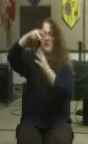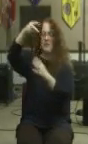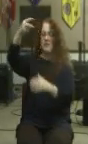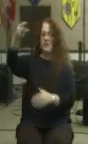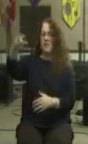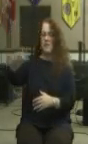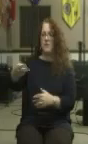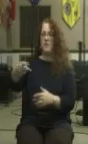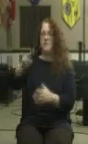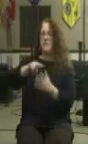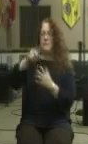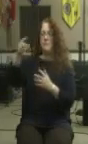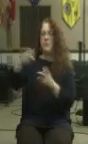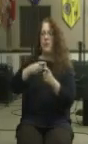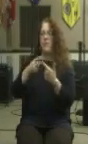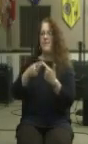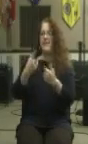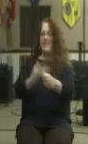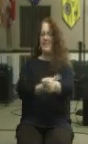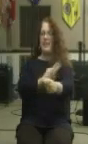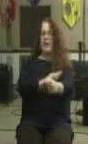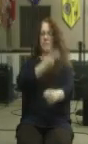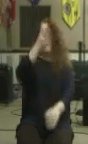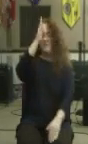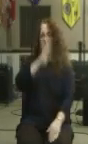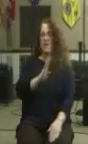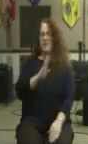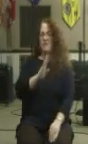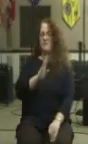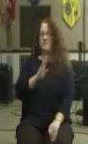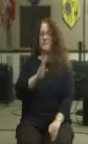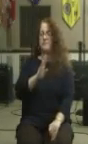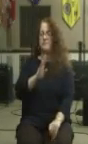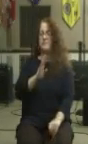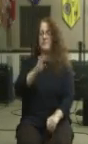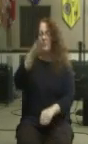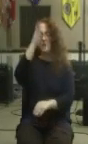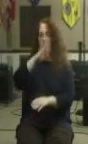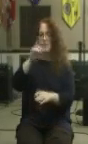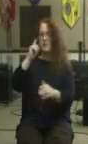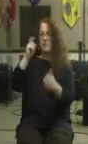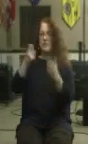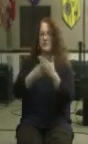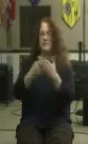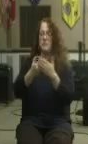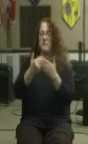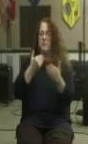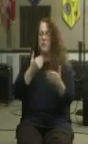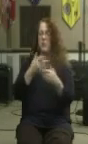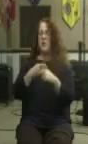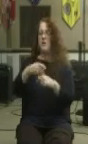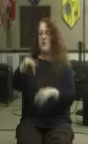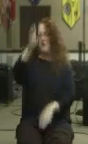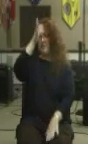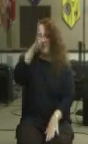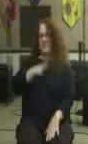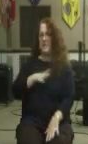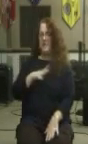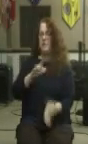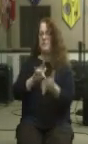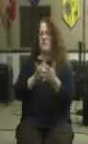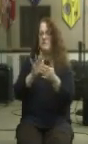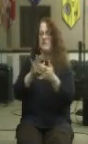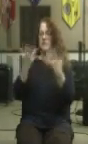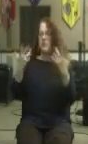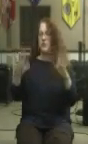and descend upon the Lamb of God. And God is going to recognize now before men what Jesus